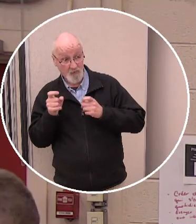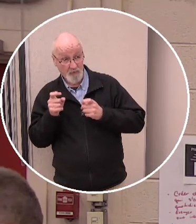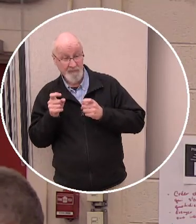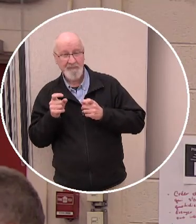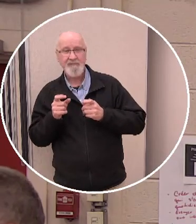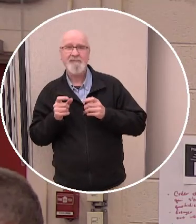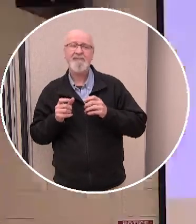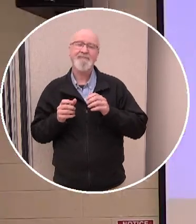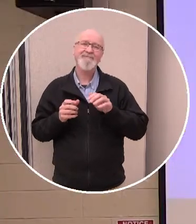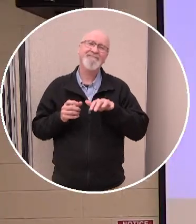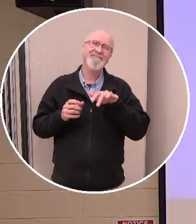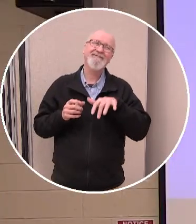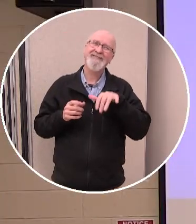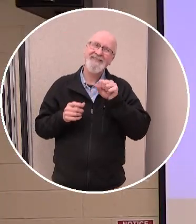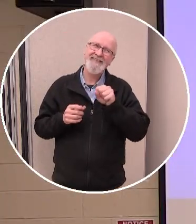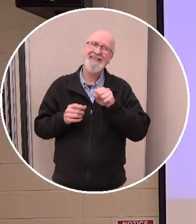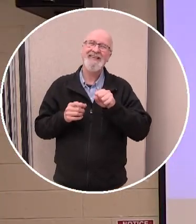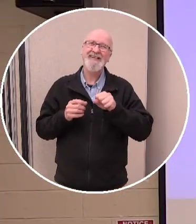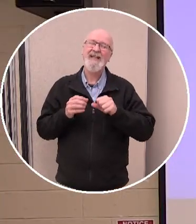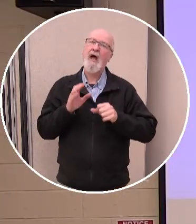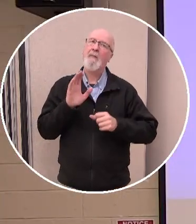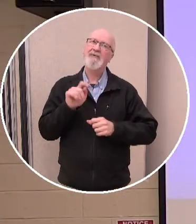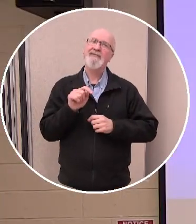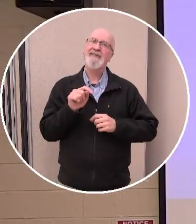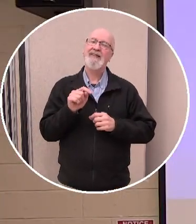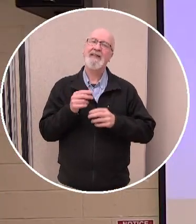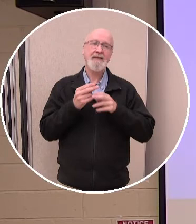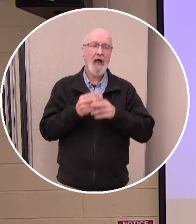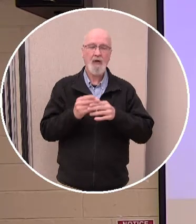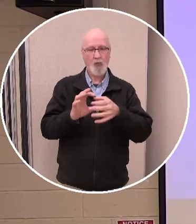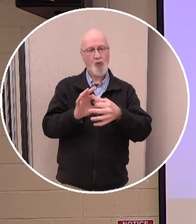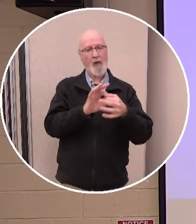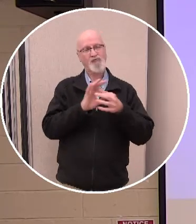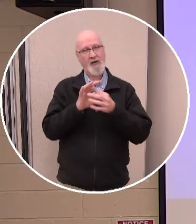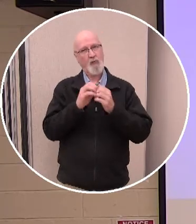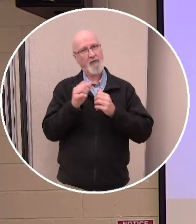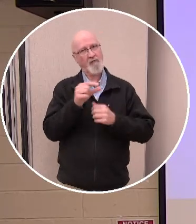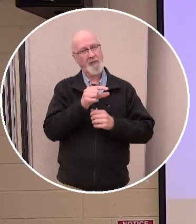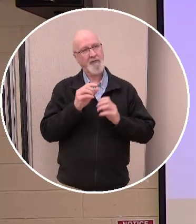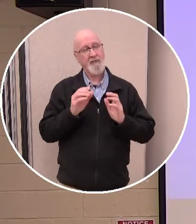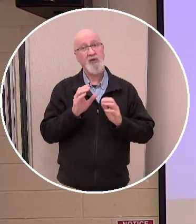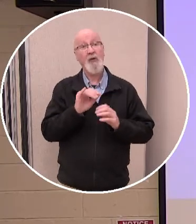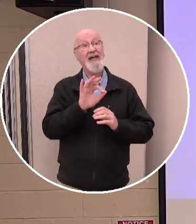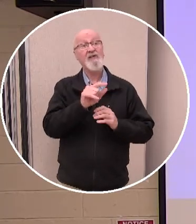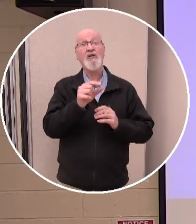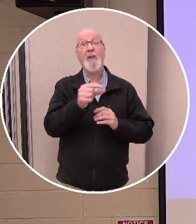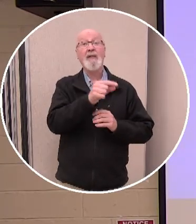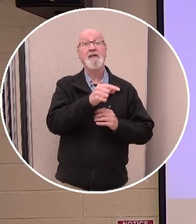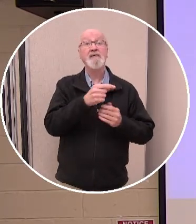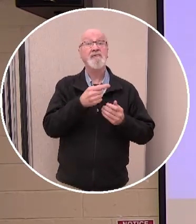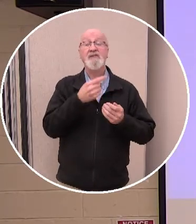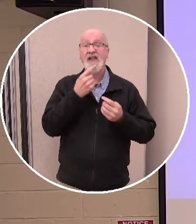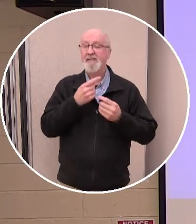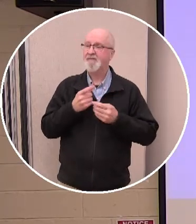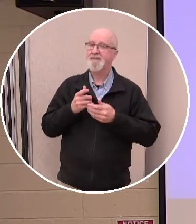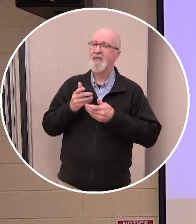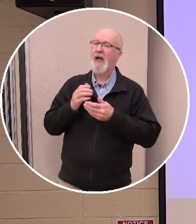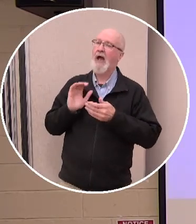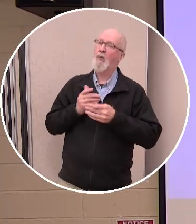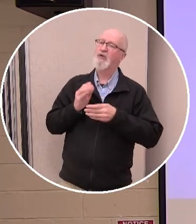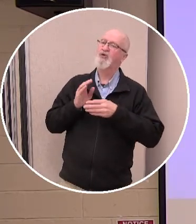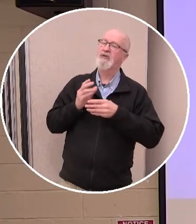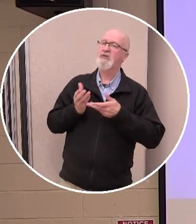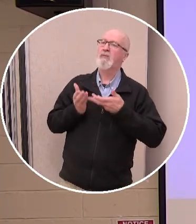Yes, but again, I have to emphasize this is a cooperative approach. I understand that. So if they come back with a shared services